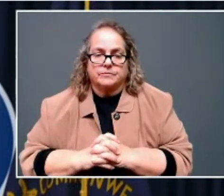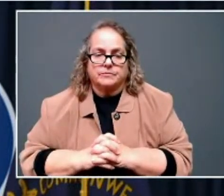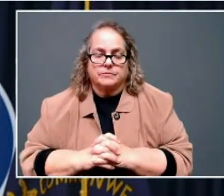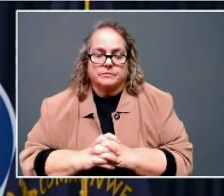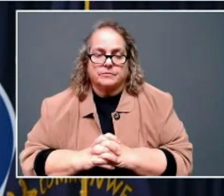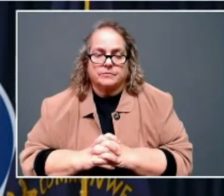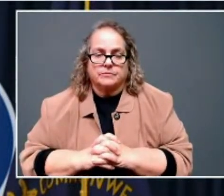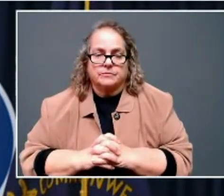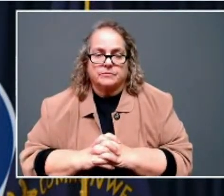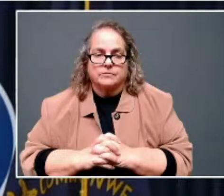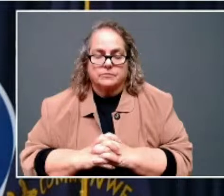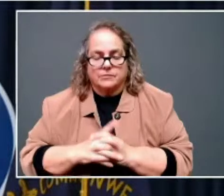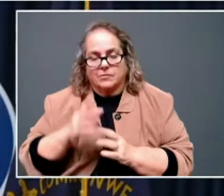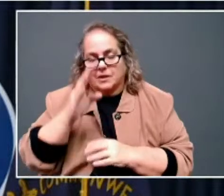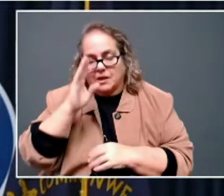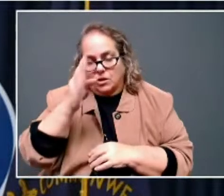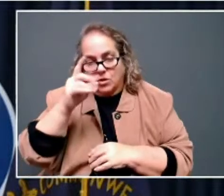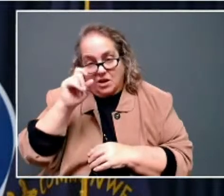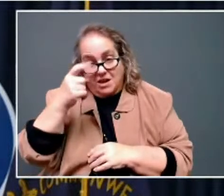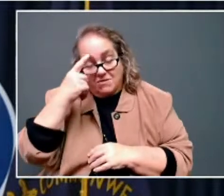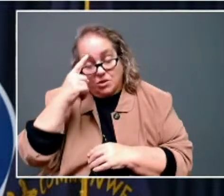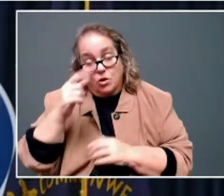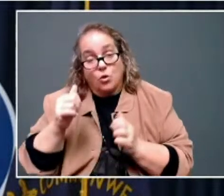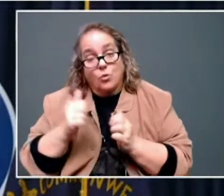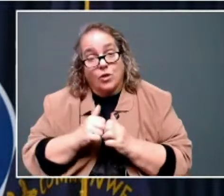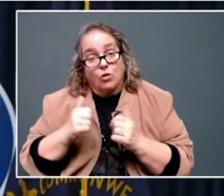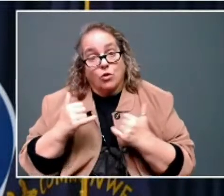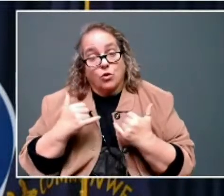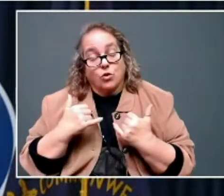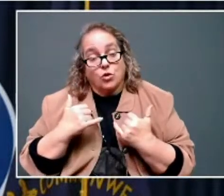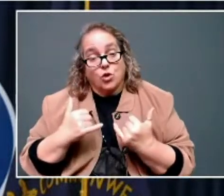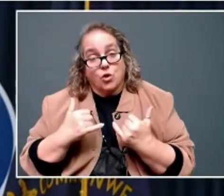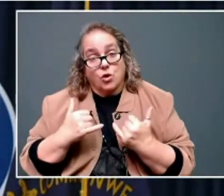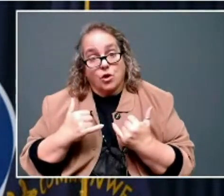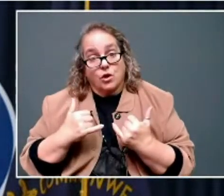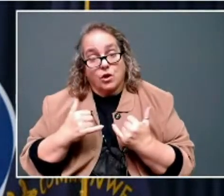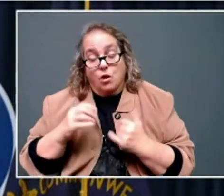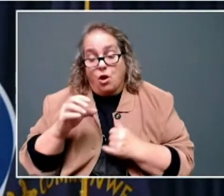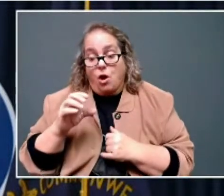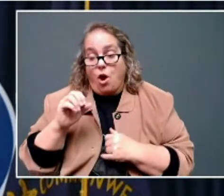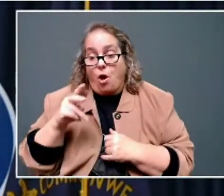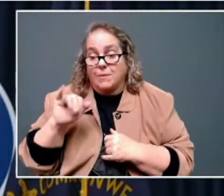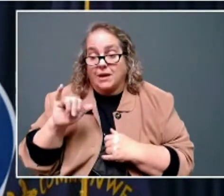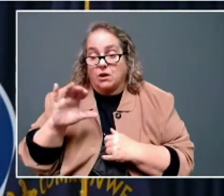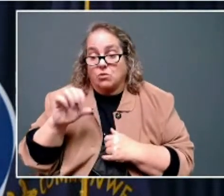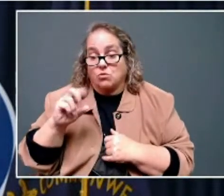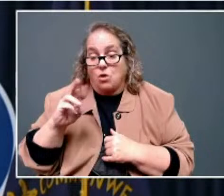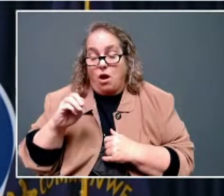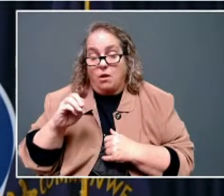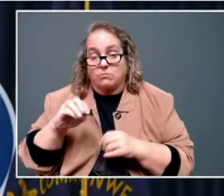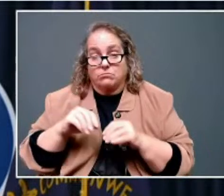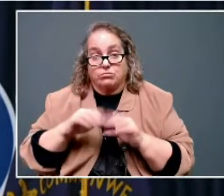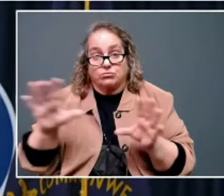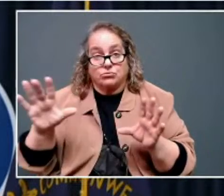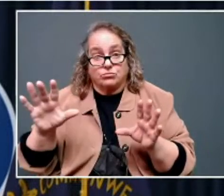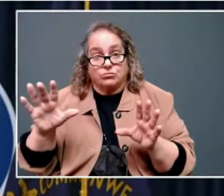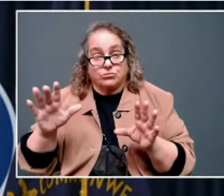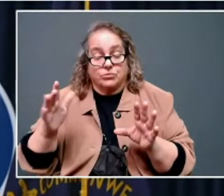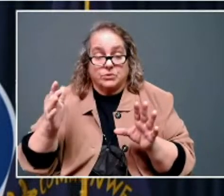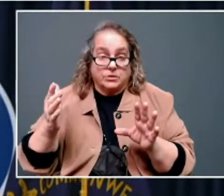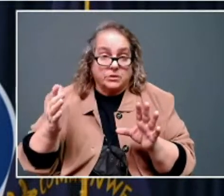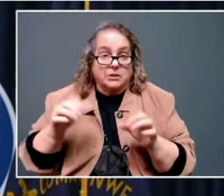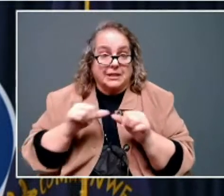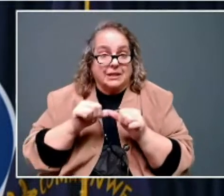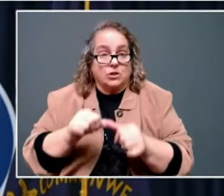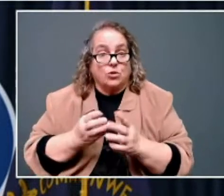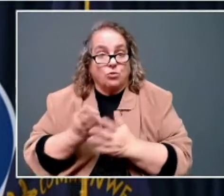Hello, Governor. With the current Omicron surge expected to continue through January, is it